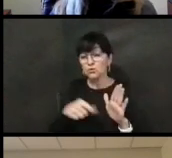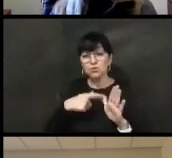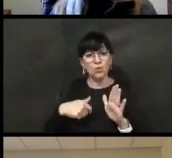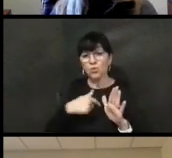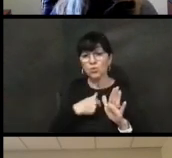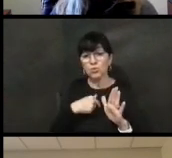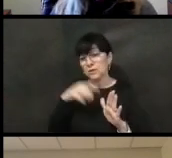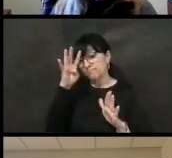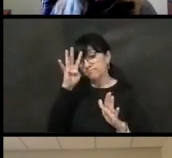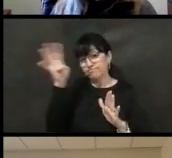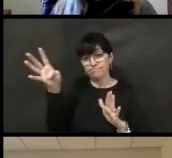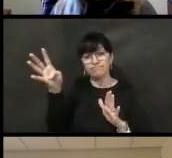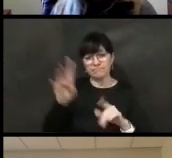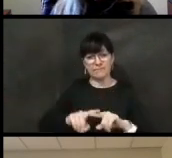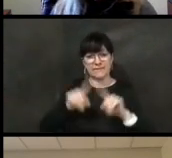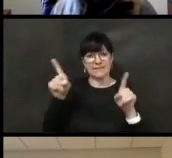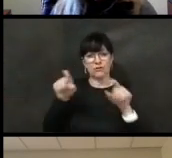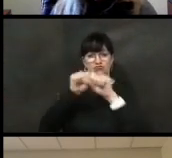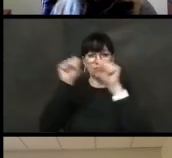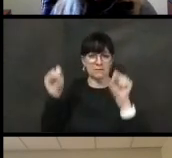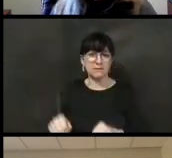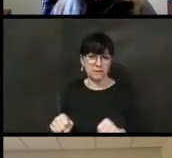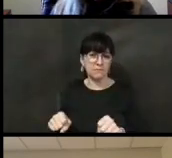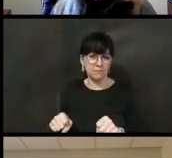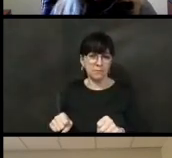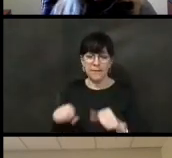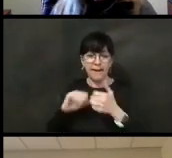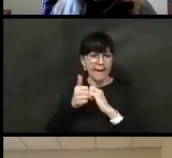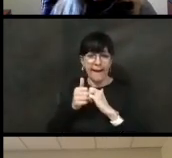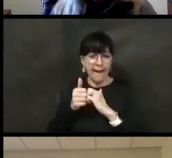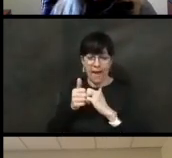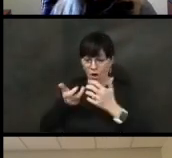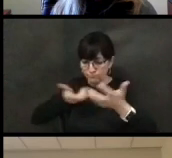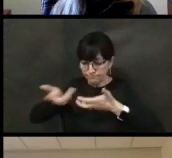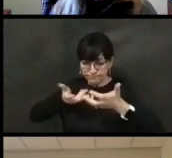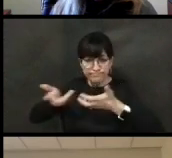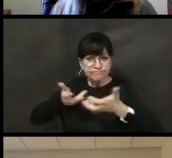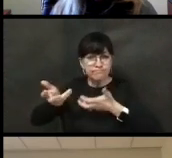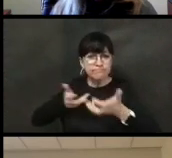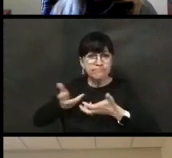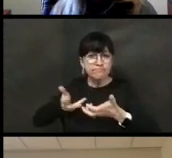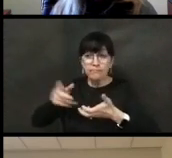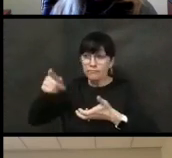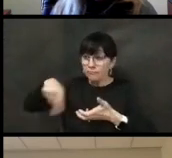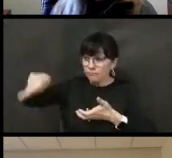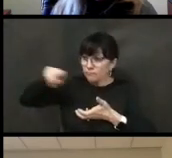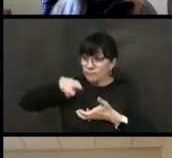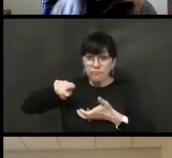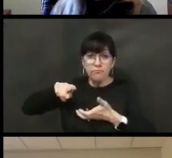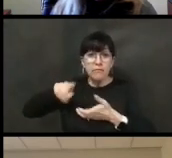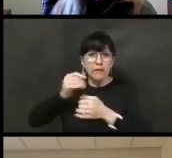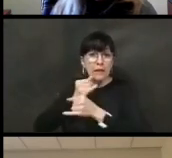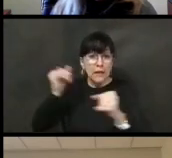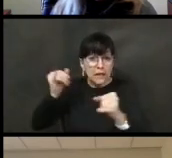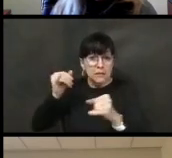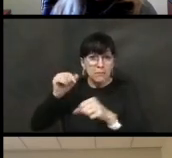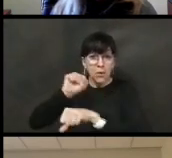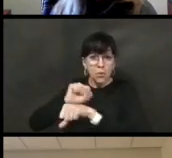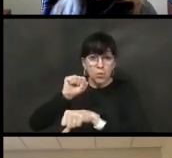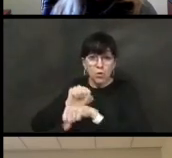automated system in order to do that work for us. It takes a little bit longer of a time than if we